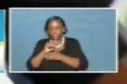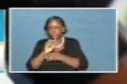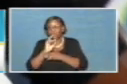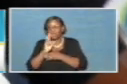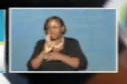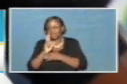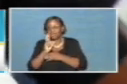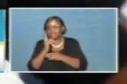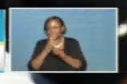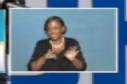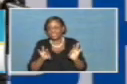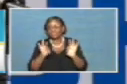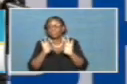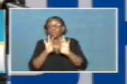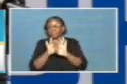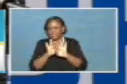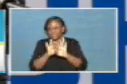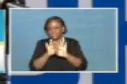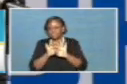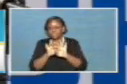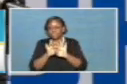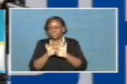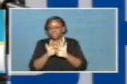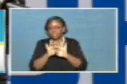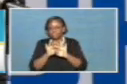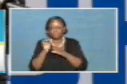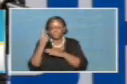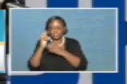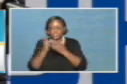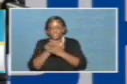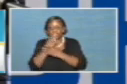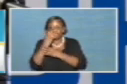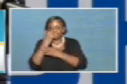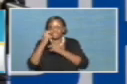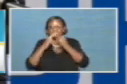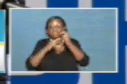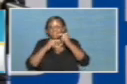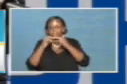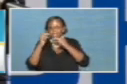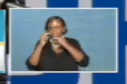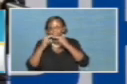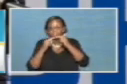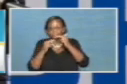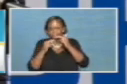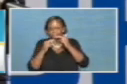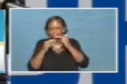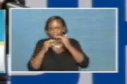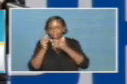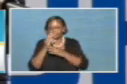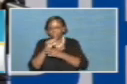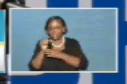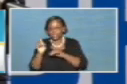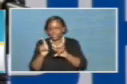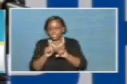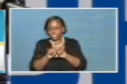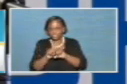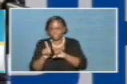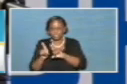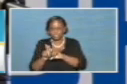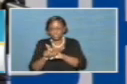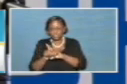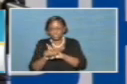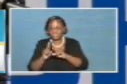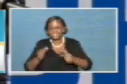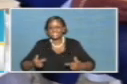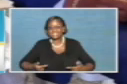forefront of economic development and also